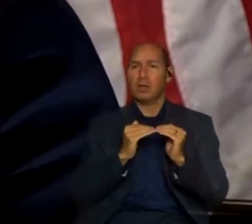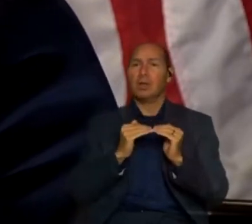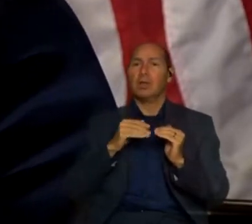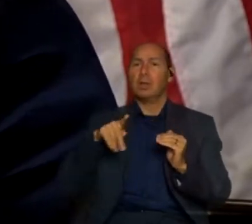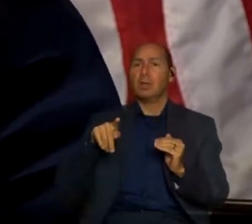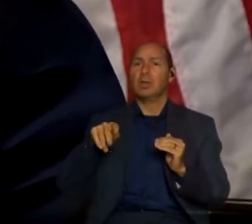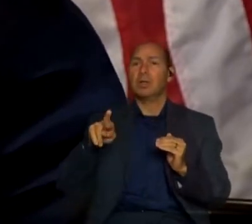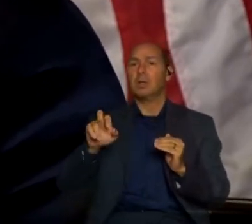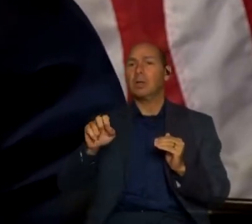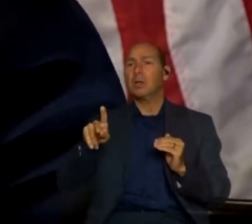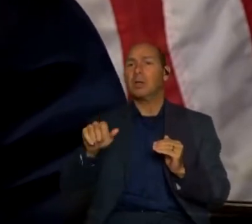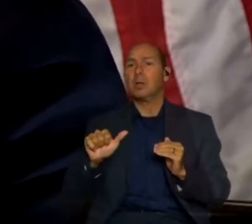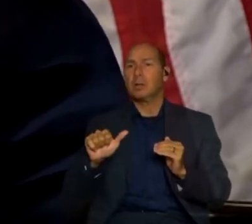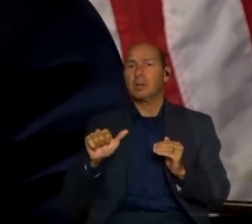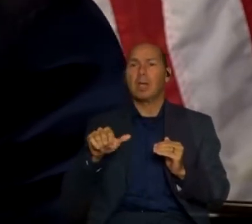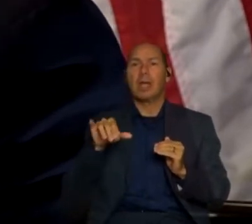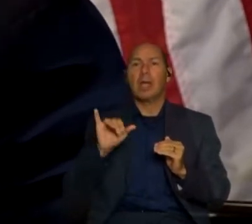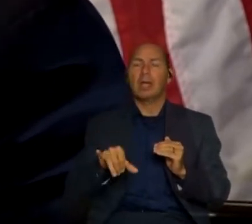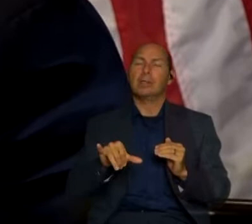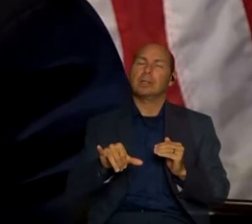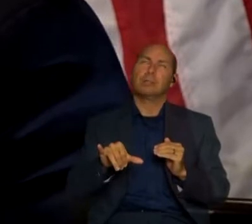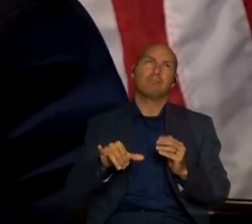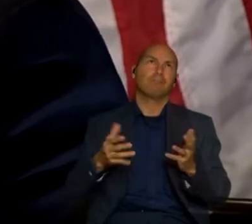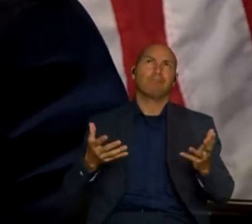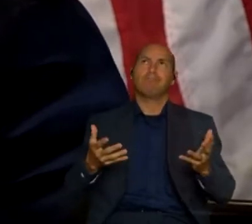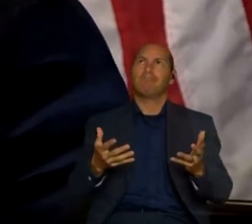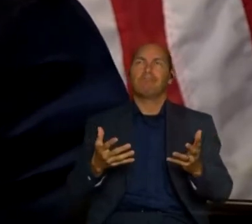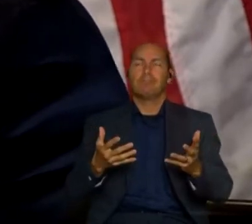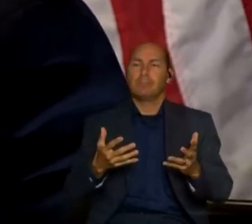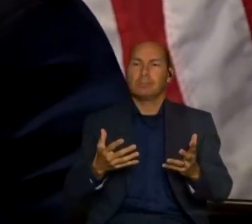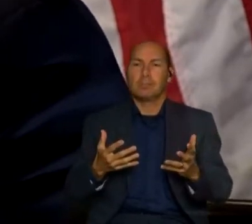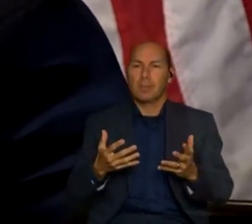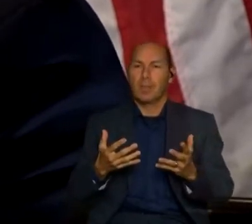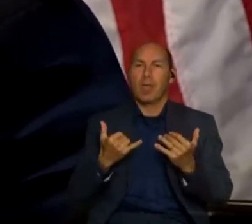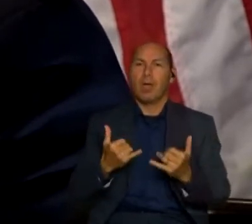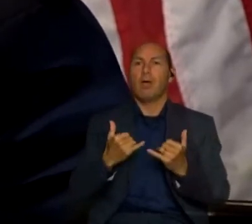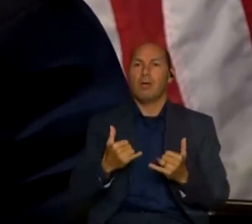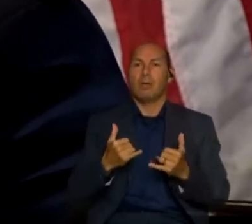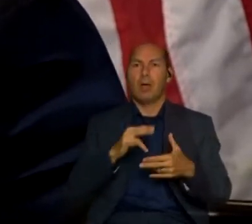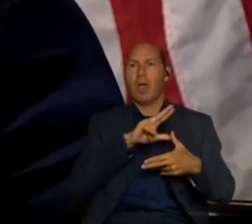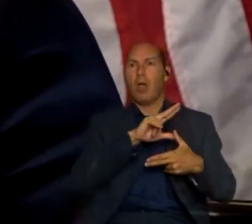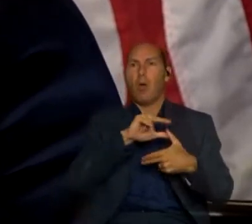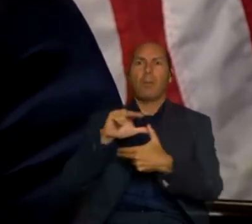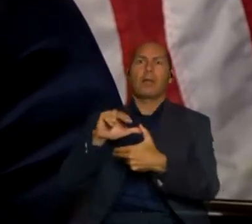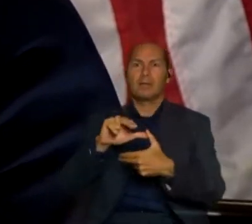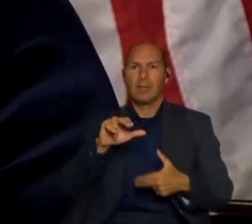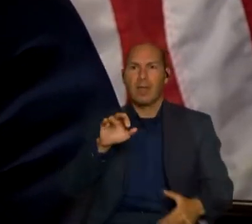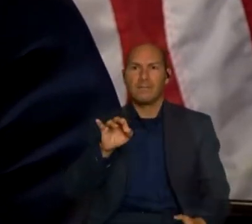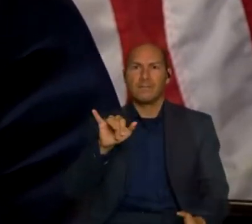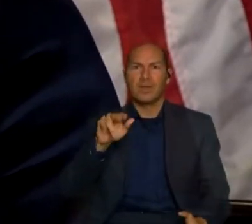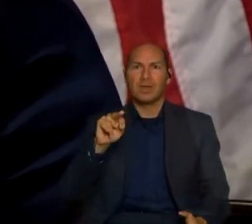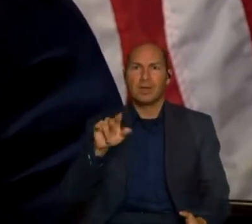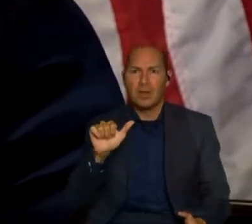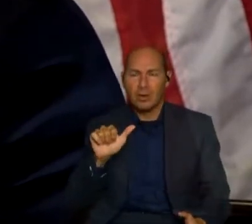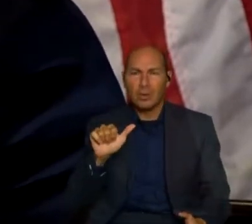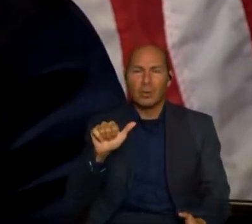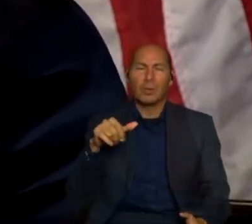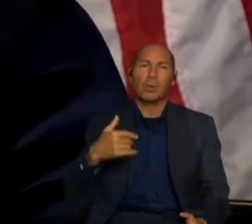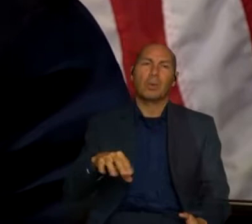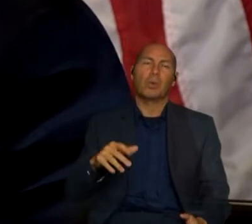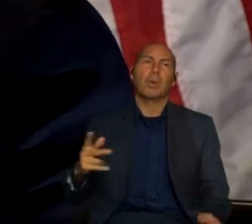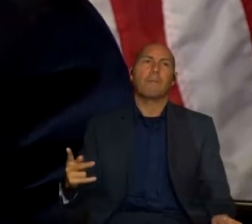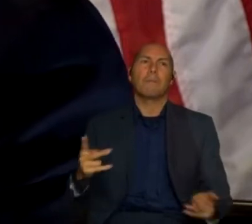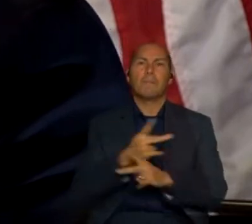course, underscored yet again by the tragedy of Hurricane Fiona. The destruction that we've all seen,